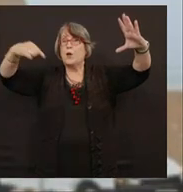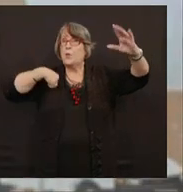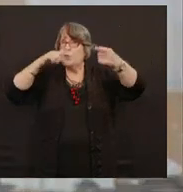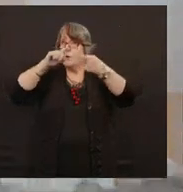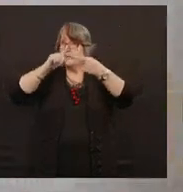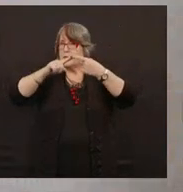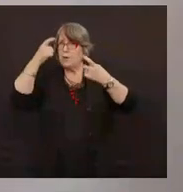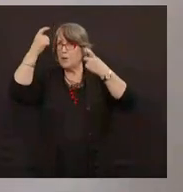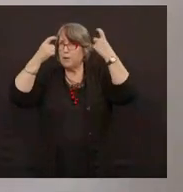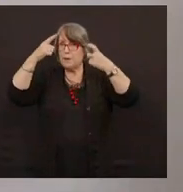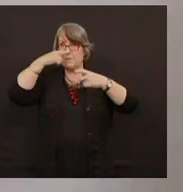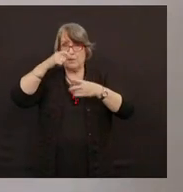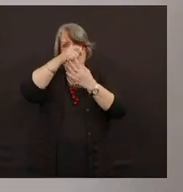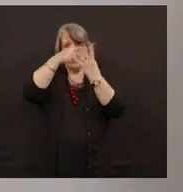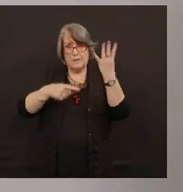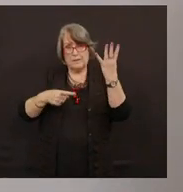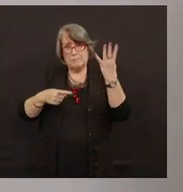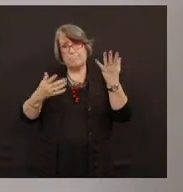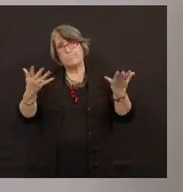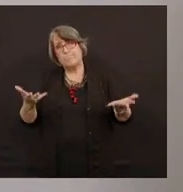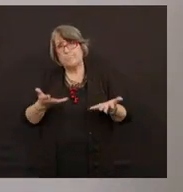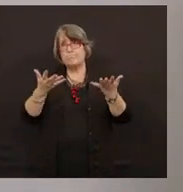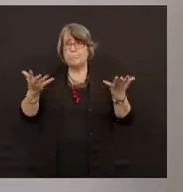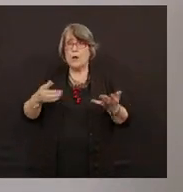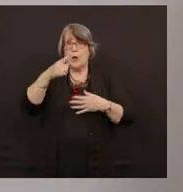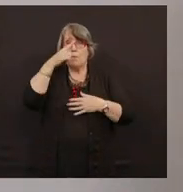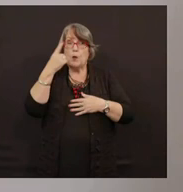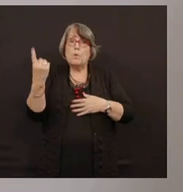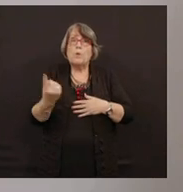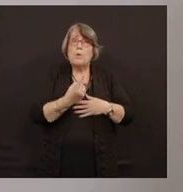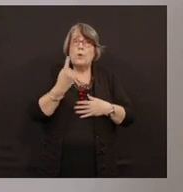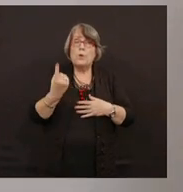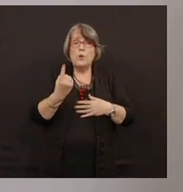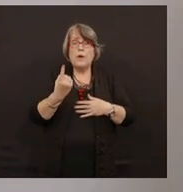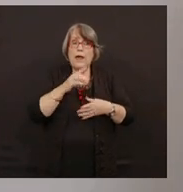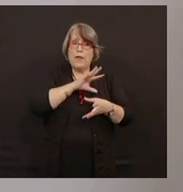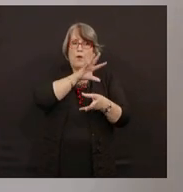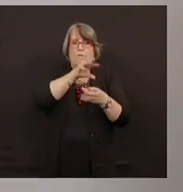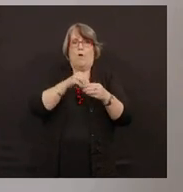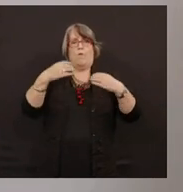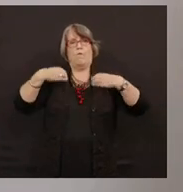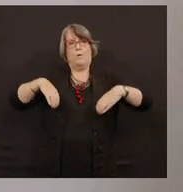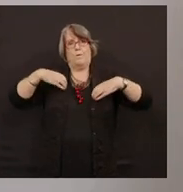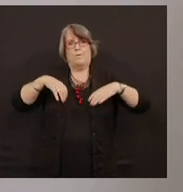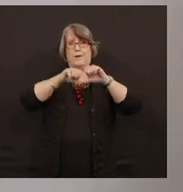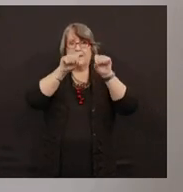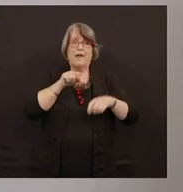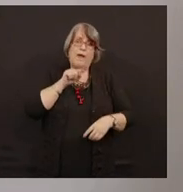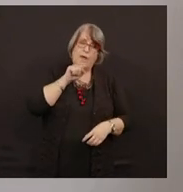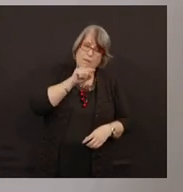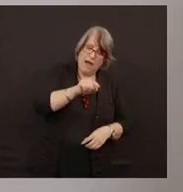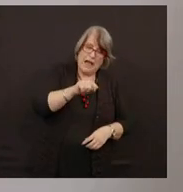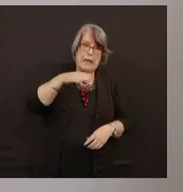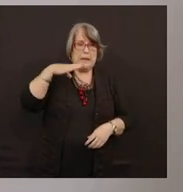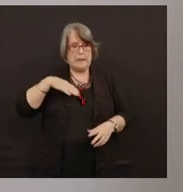still thinking about people with disability as people who are part of the welfare system, people who are subject to a